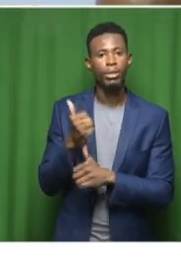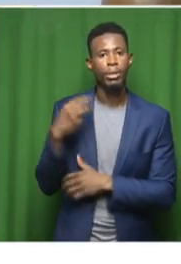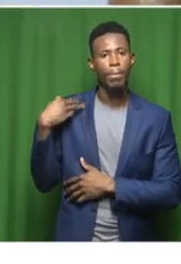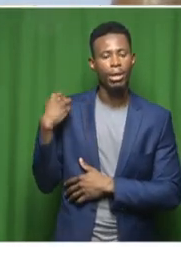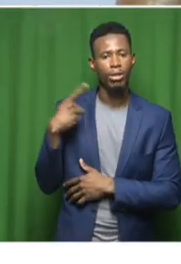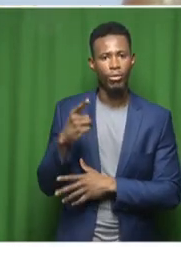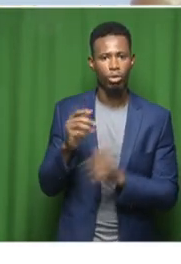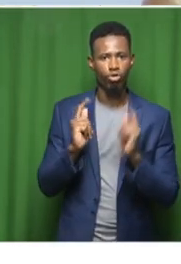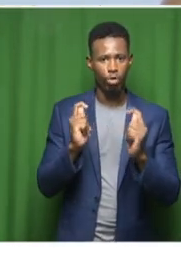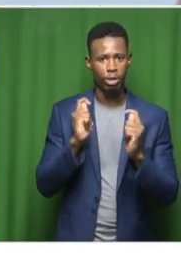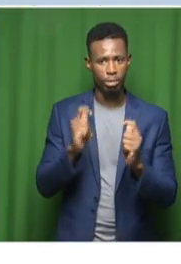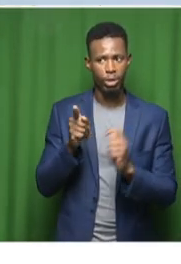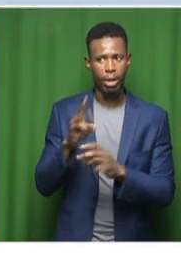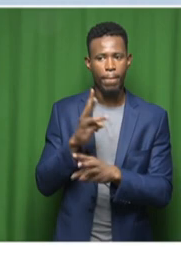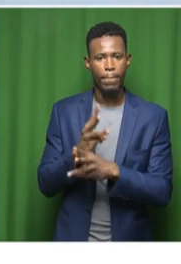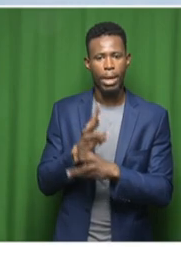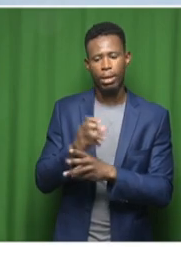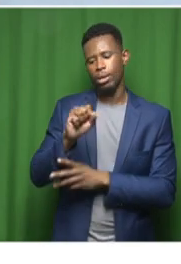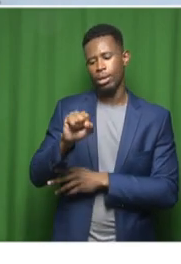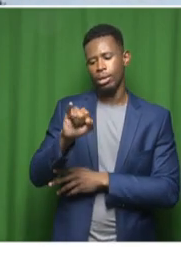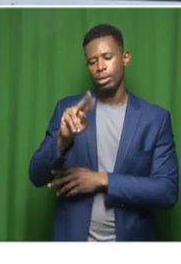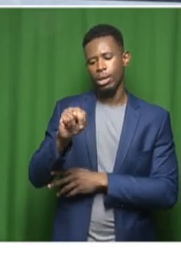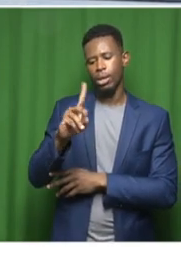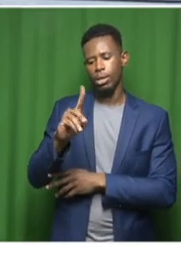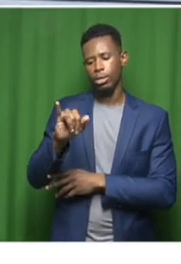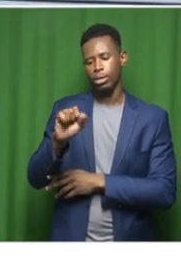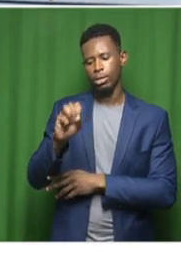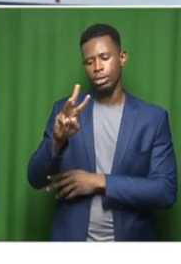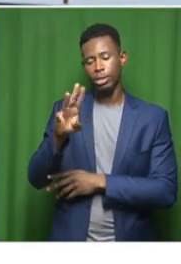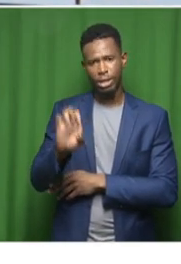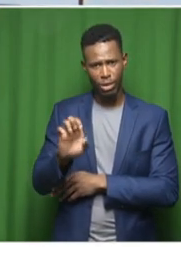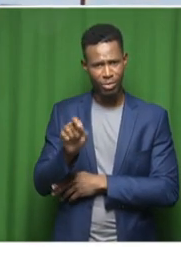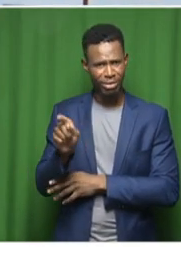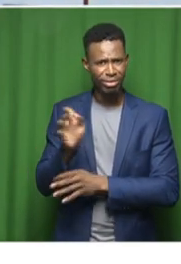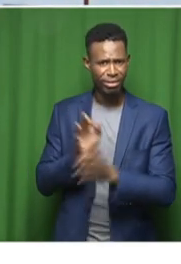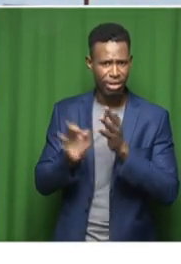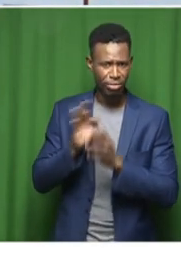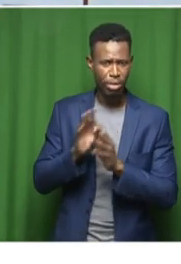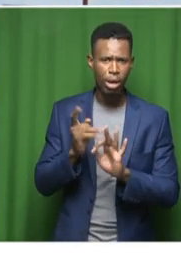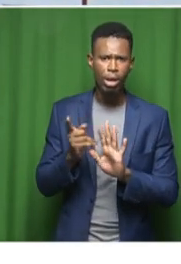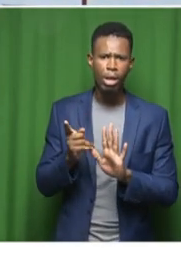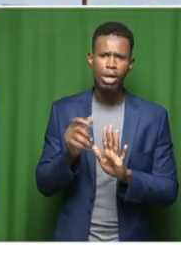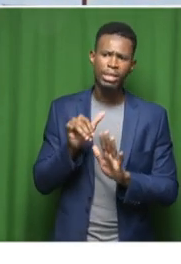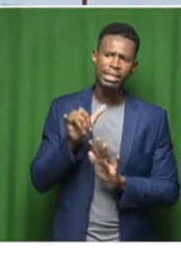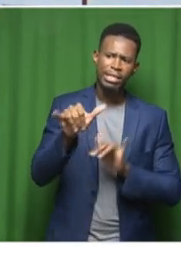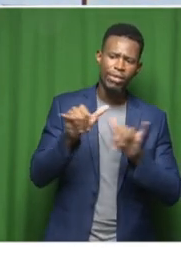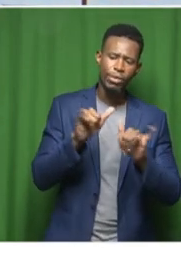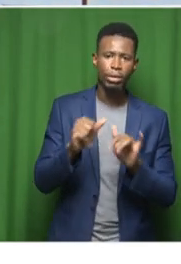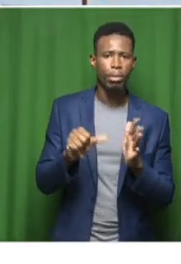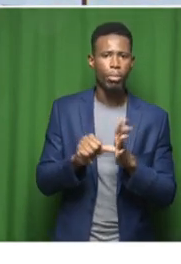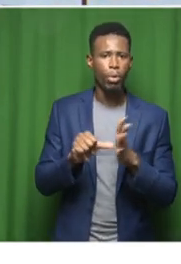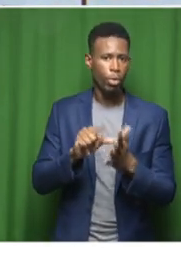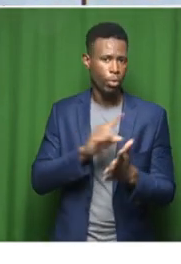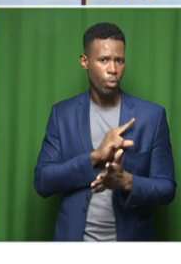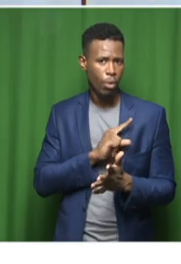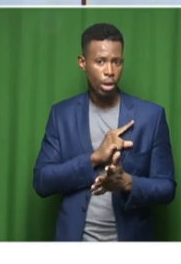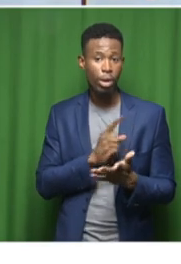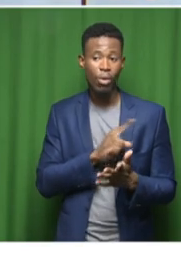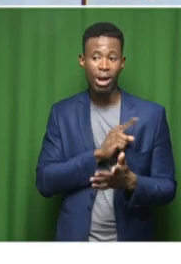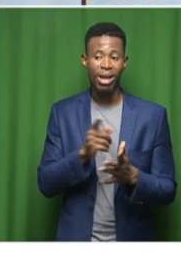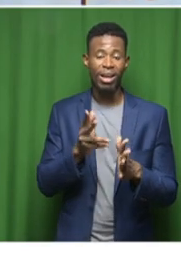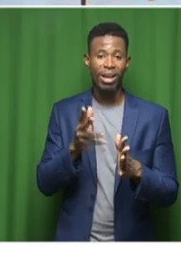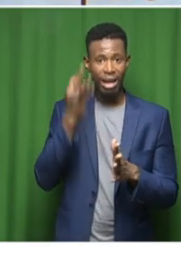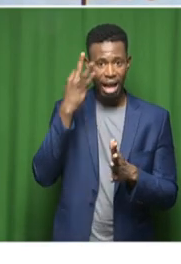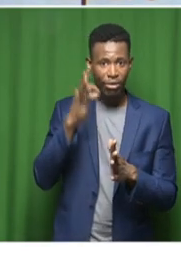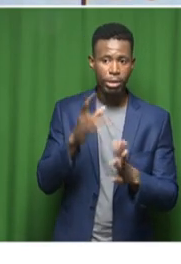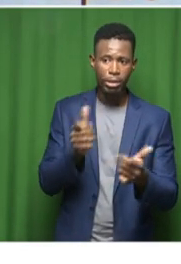Mem Sindisiwe Chikunga, just talking to us about the importance of civil aviation from the perspective of the government, who is a partner to the